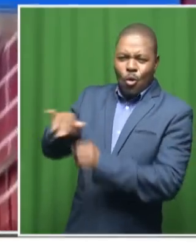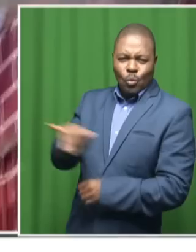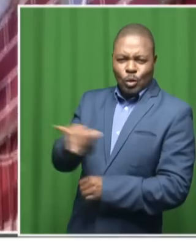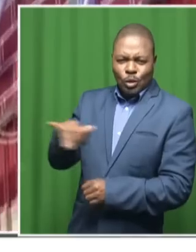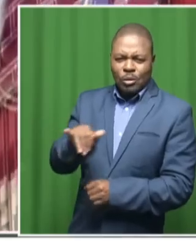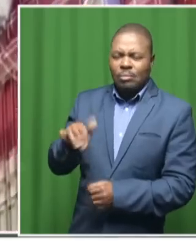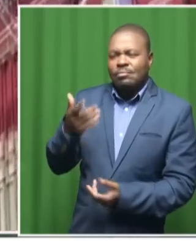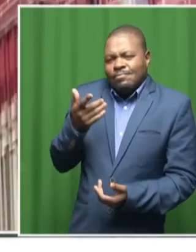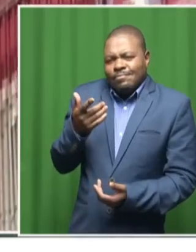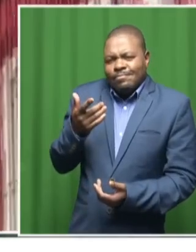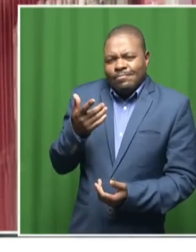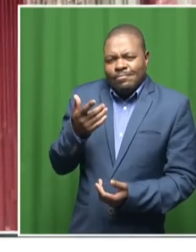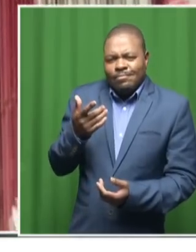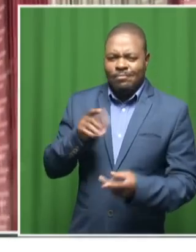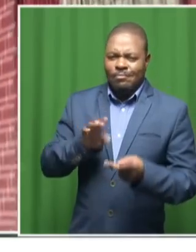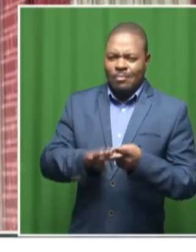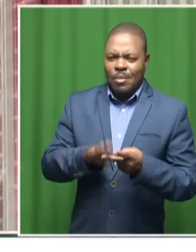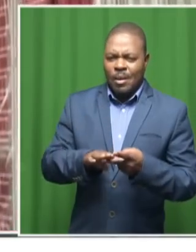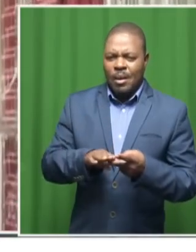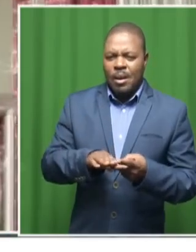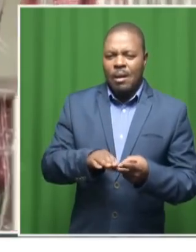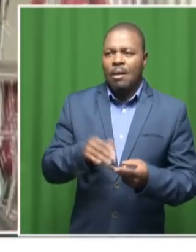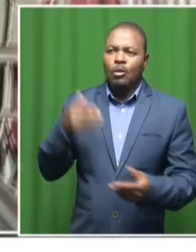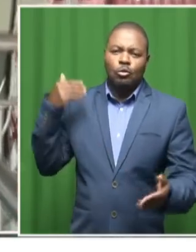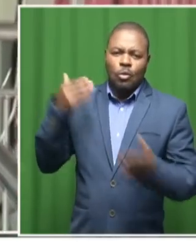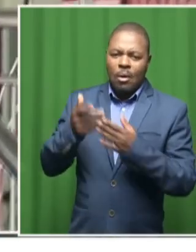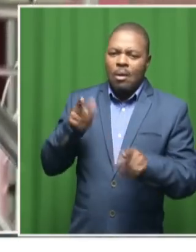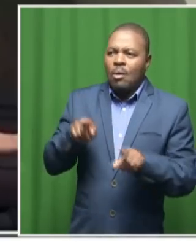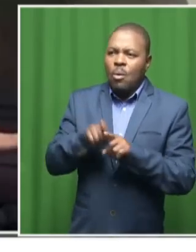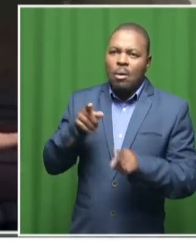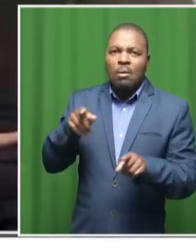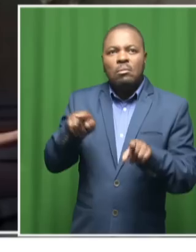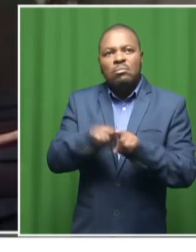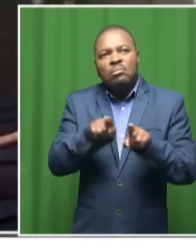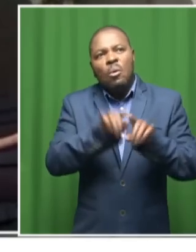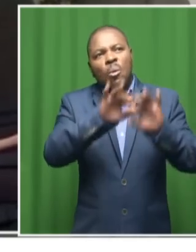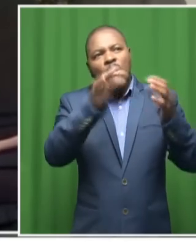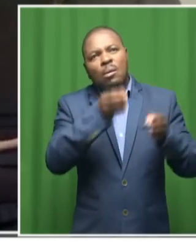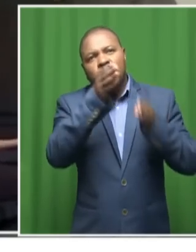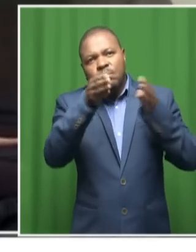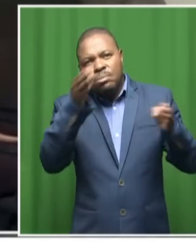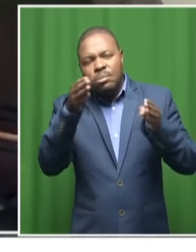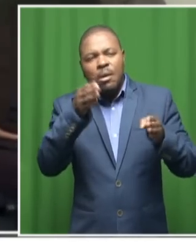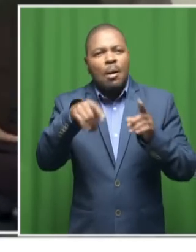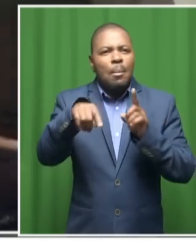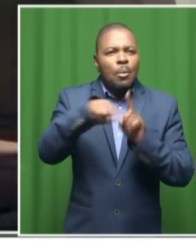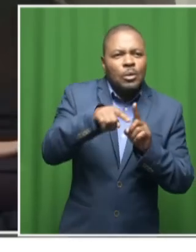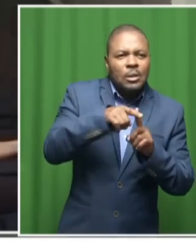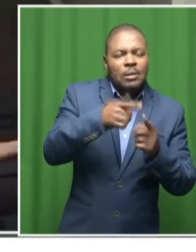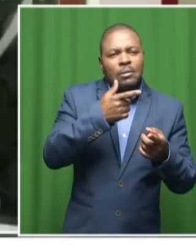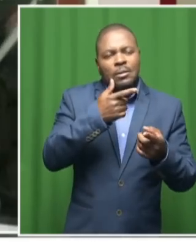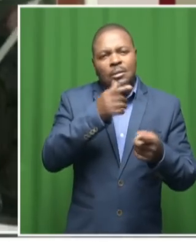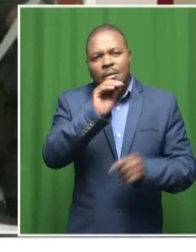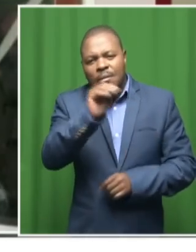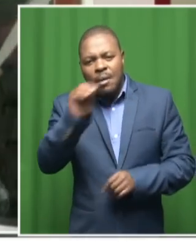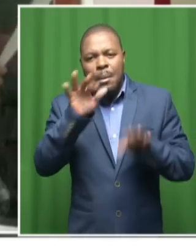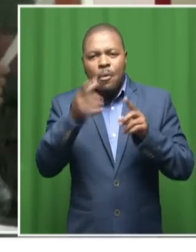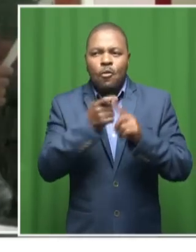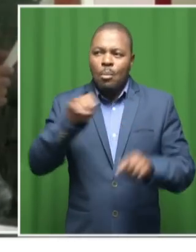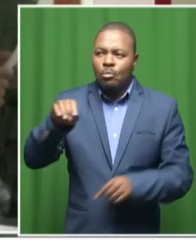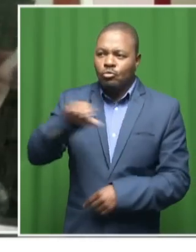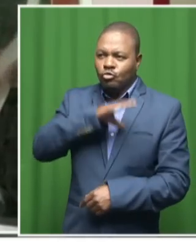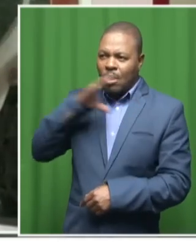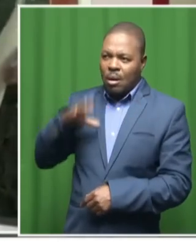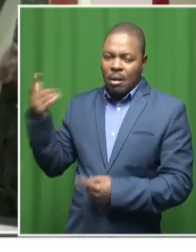know what the variants are, and what is being reported from elsewhere in the world with positivity tests of people coming from